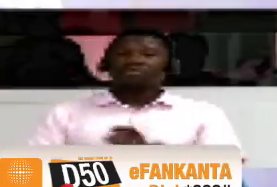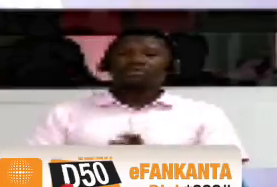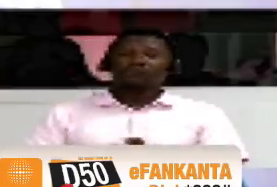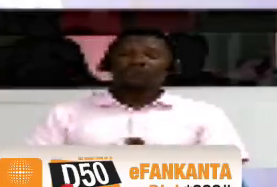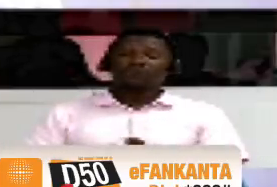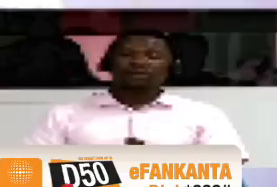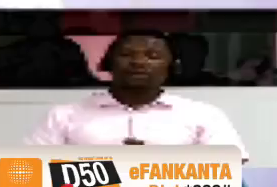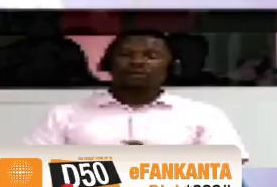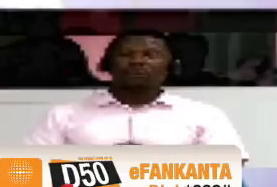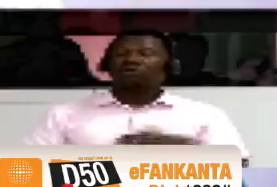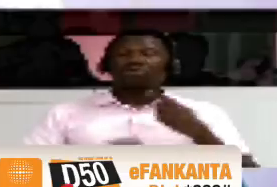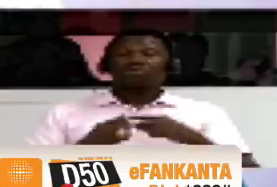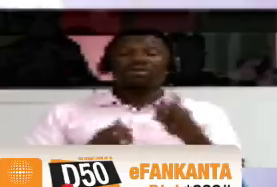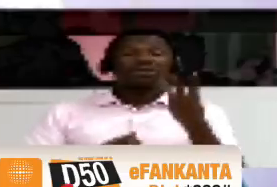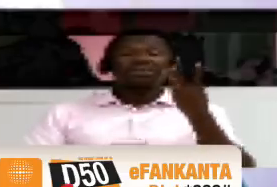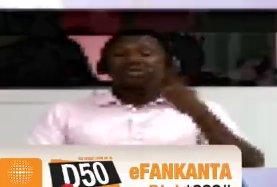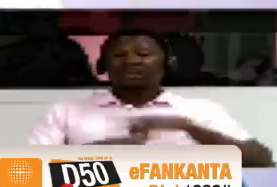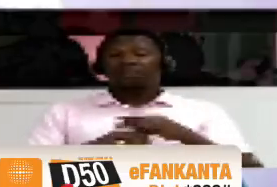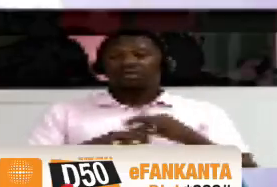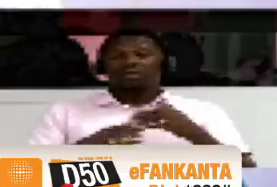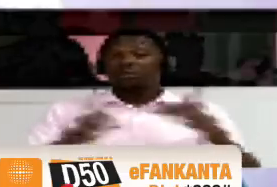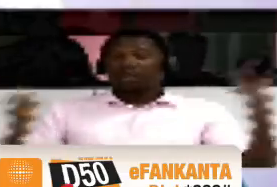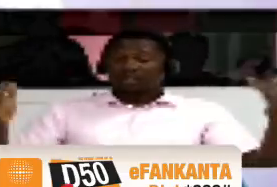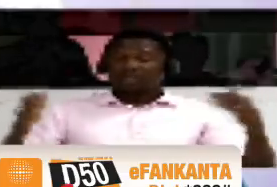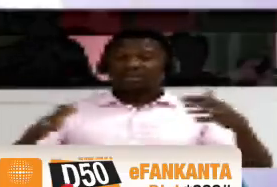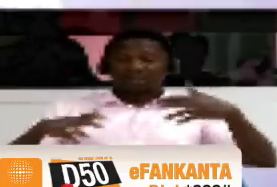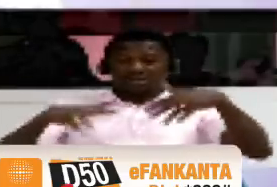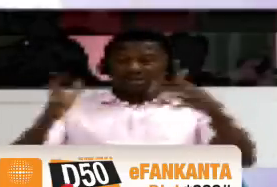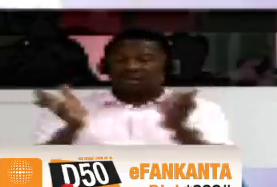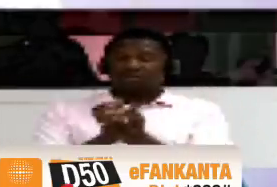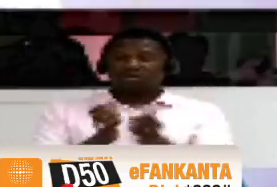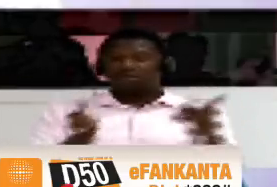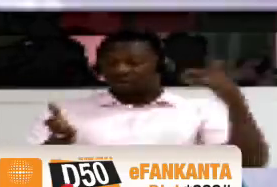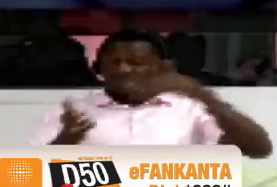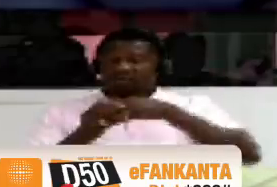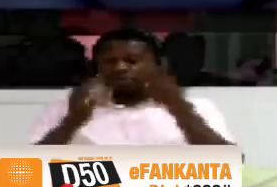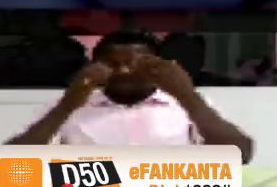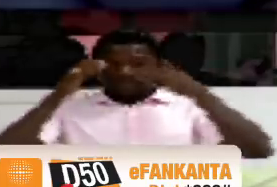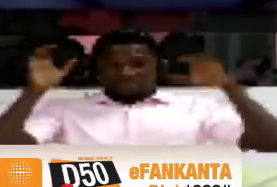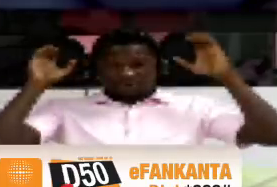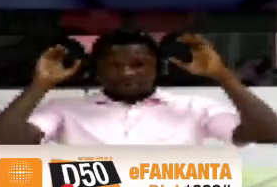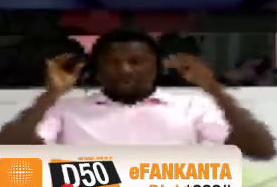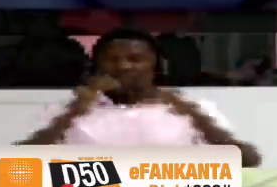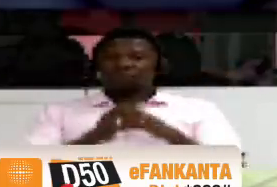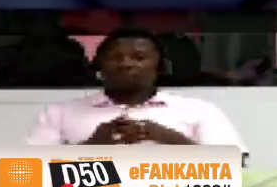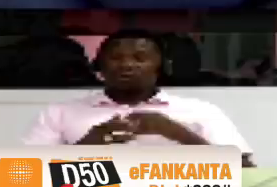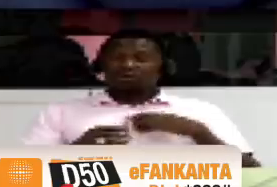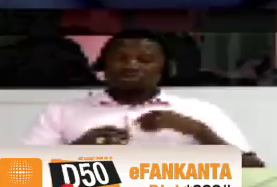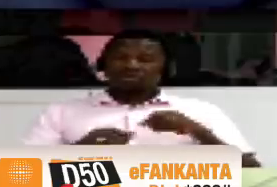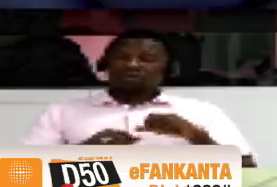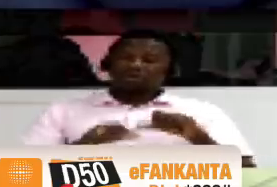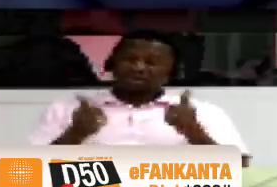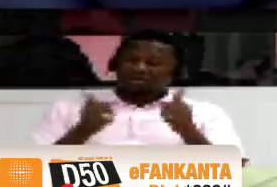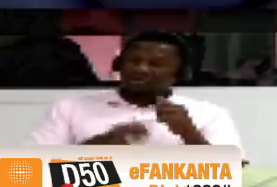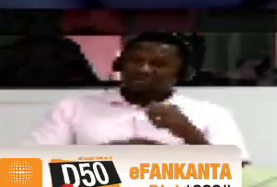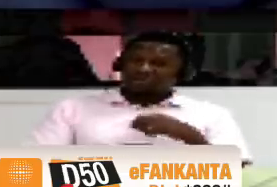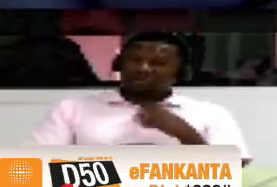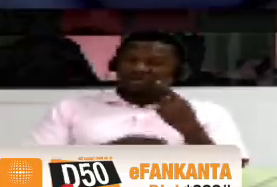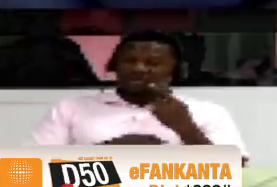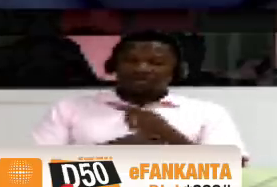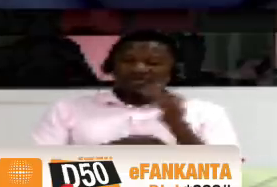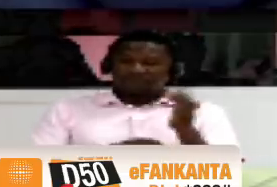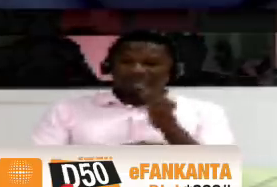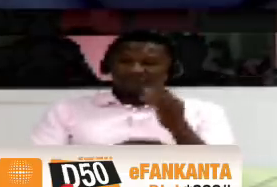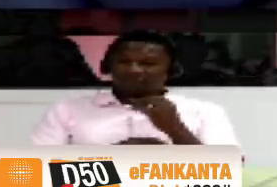almost 3 times bigger than the crowd we came along from the college. So we begin to really be very